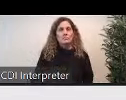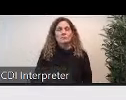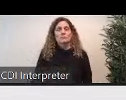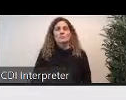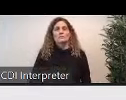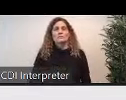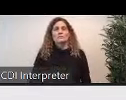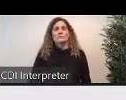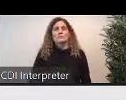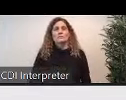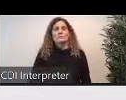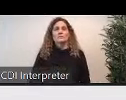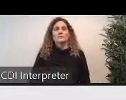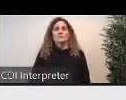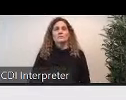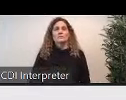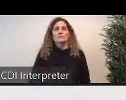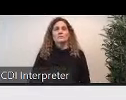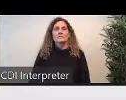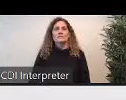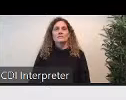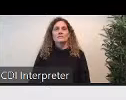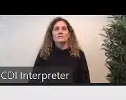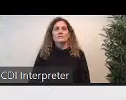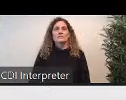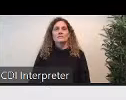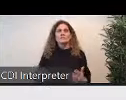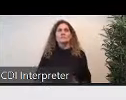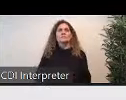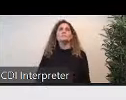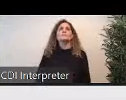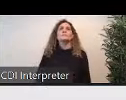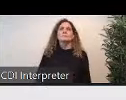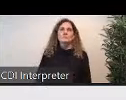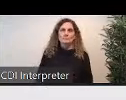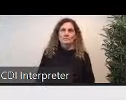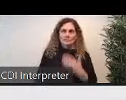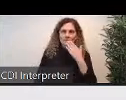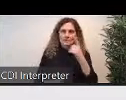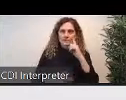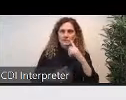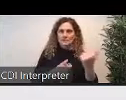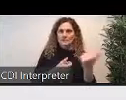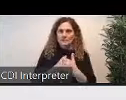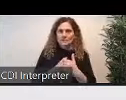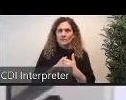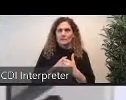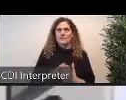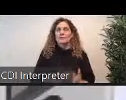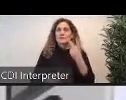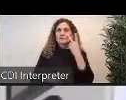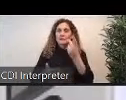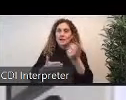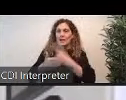Okay, I think that's it for today. Thanks everyone for joining us. We'll be back here again next Tuesday. Thank you all. Thanks everyone.